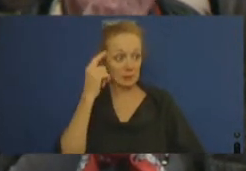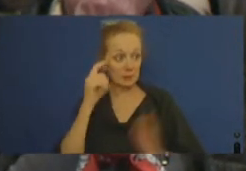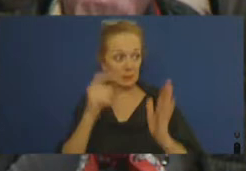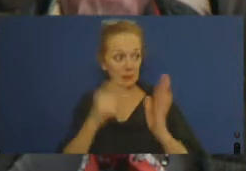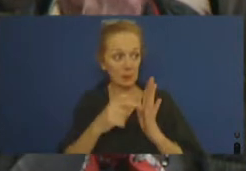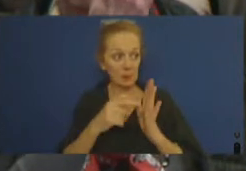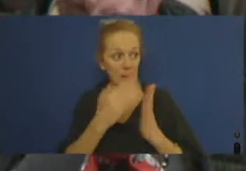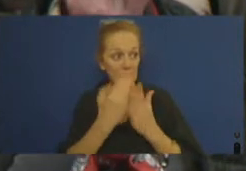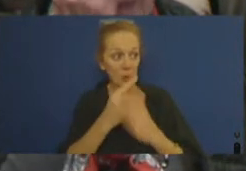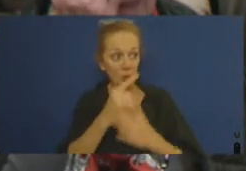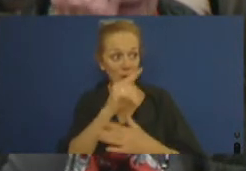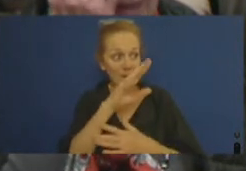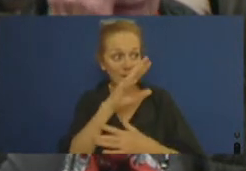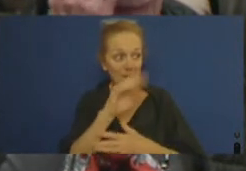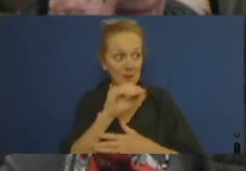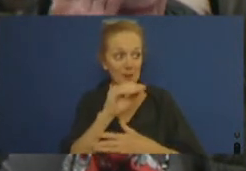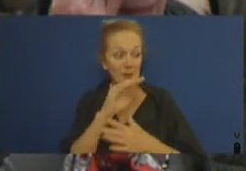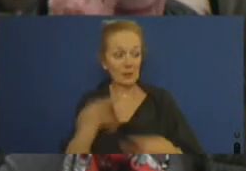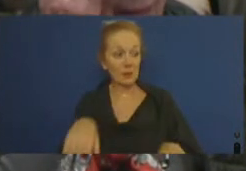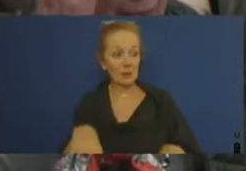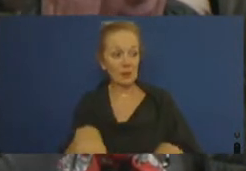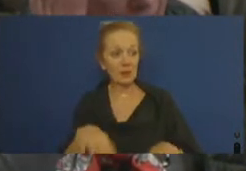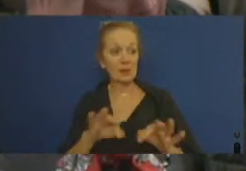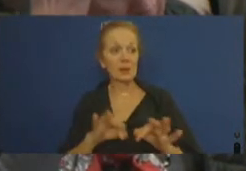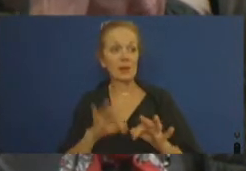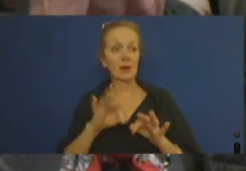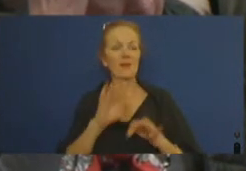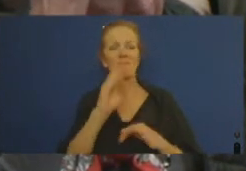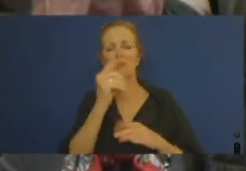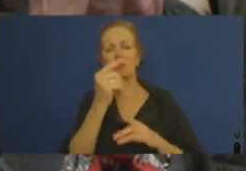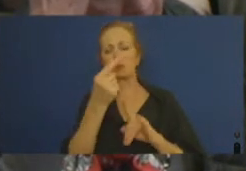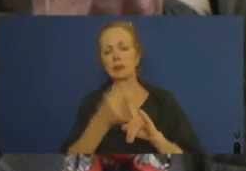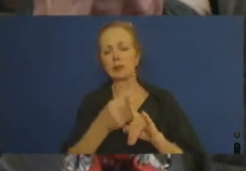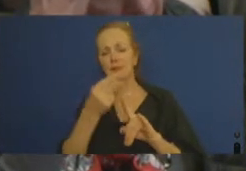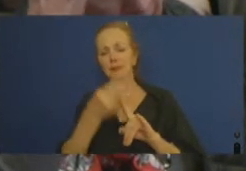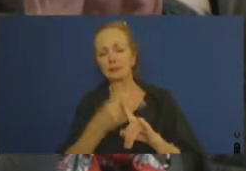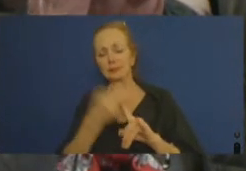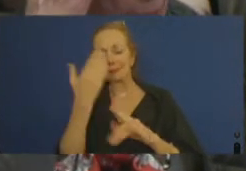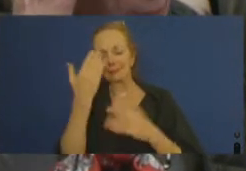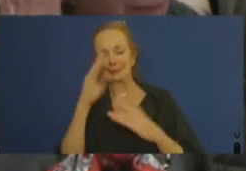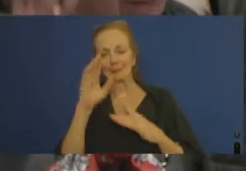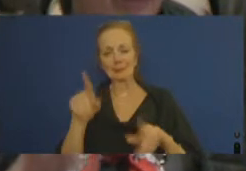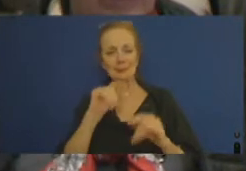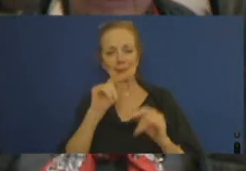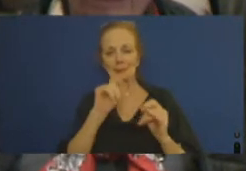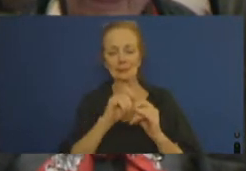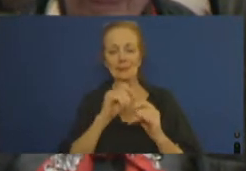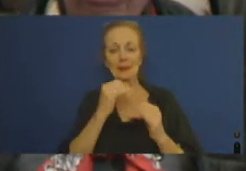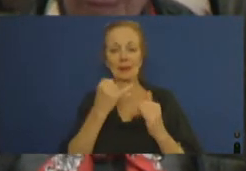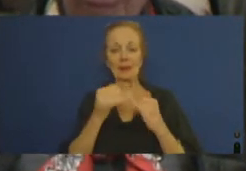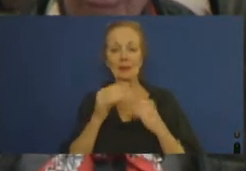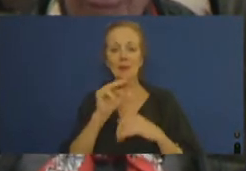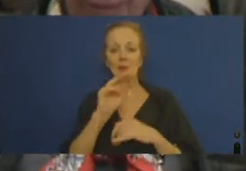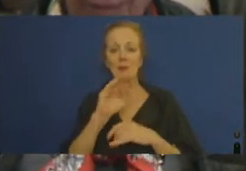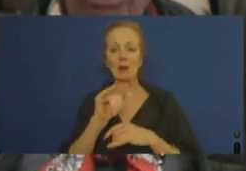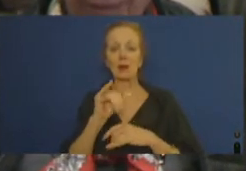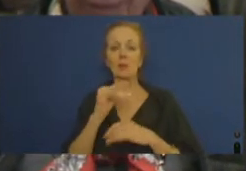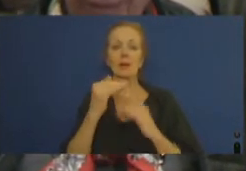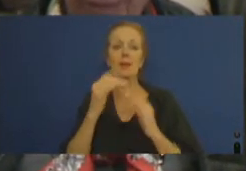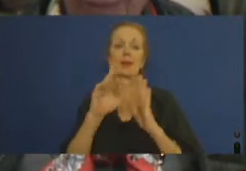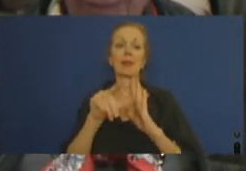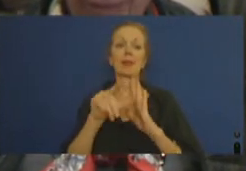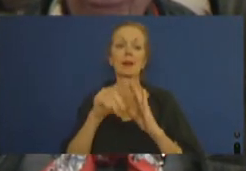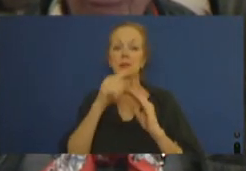to be delayed a few months. We're not sure when, but it was supposed to be at the end of May. Now it's probably going to be later in the